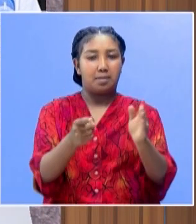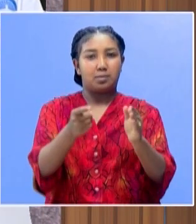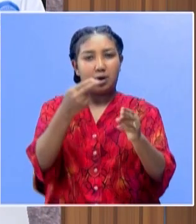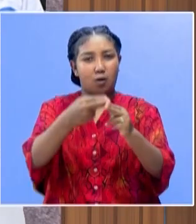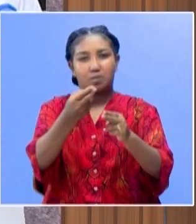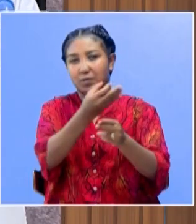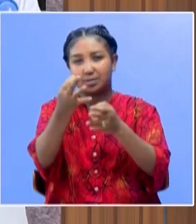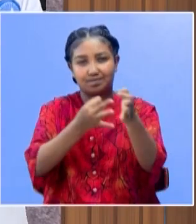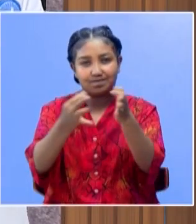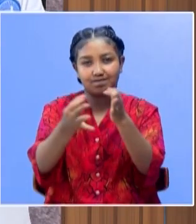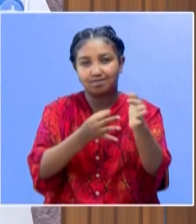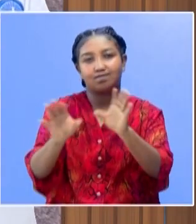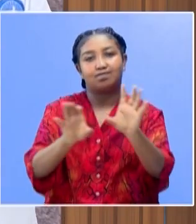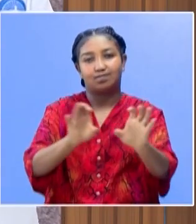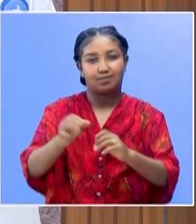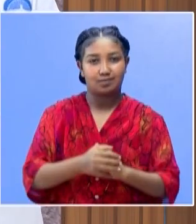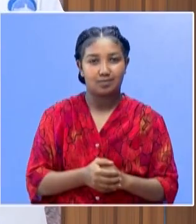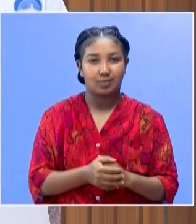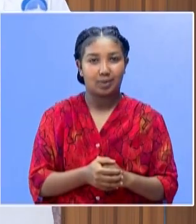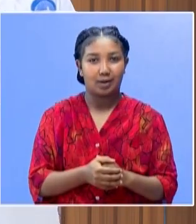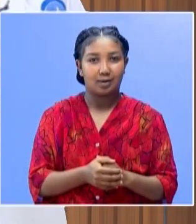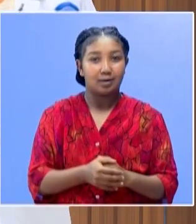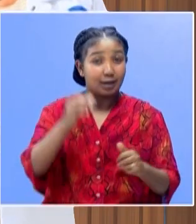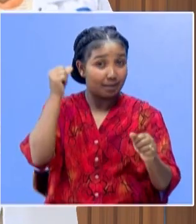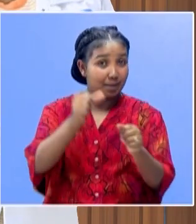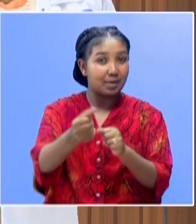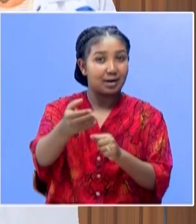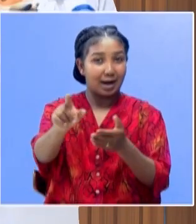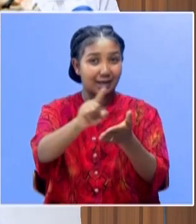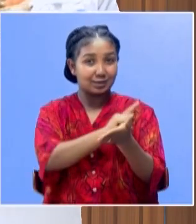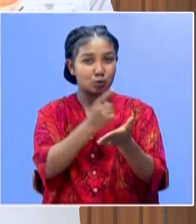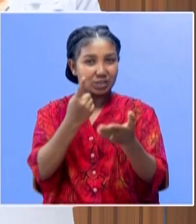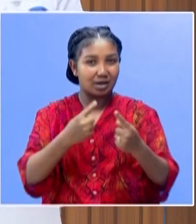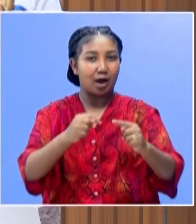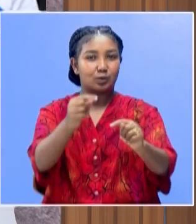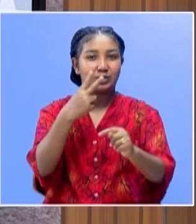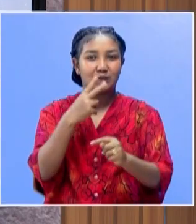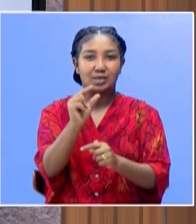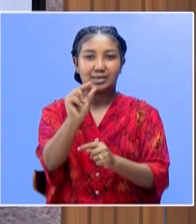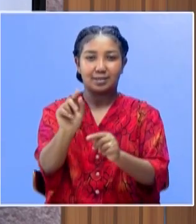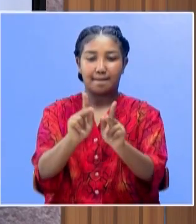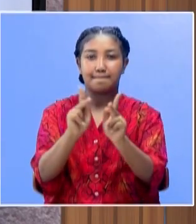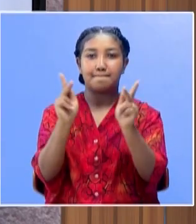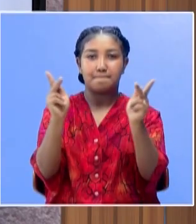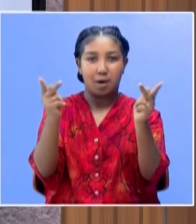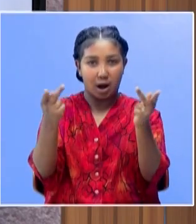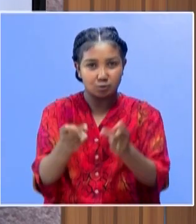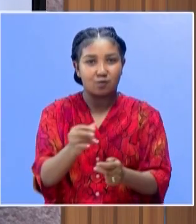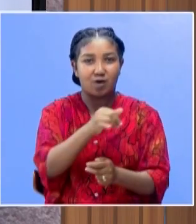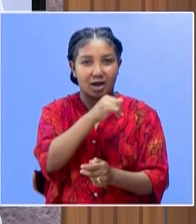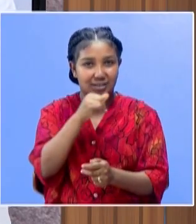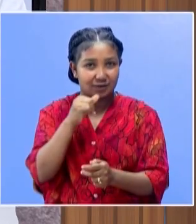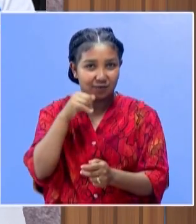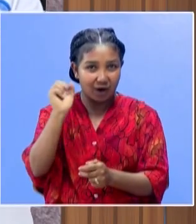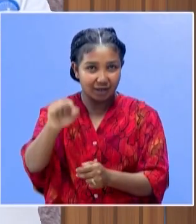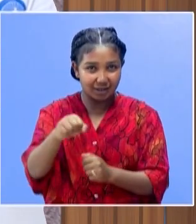or identified, right? If you remember, last week we tried to see some parts of adjectives,